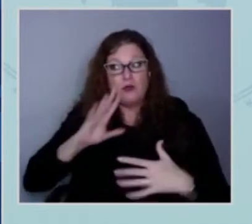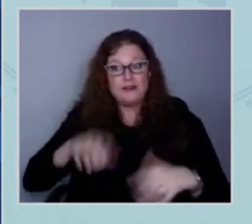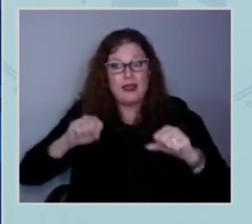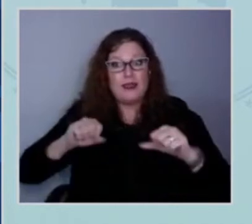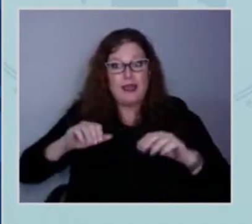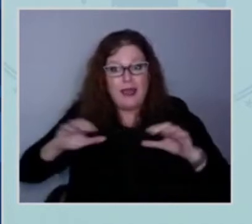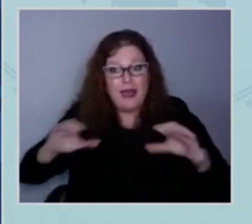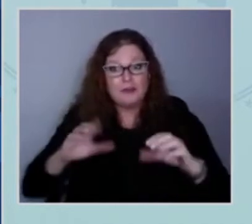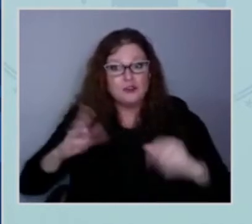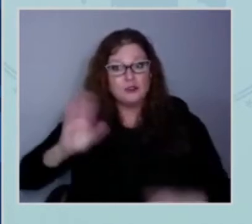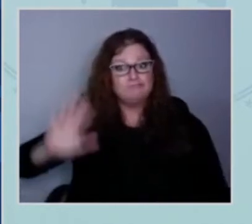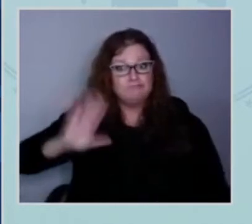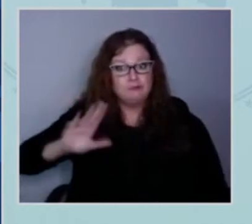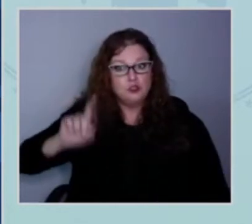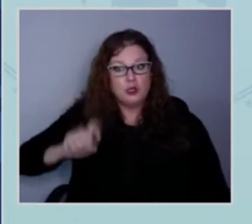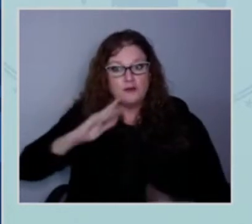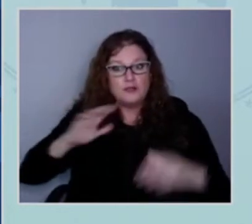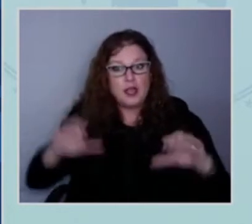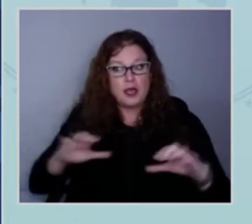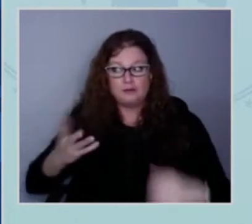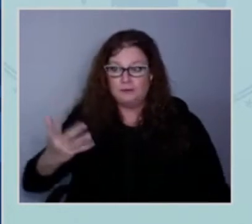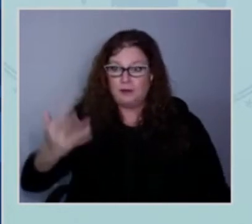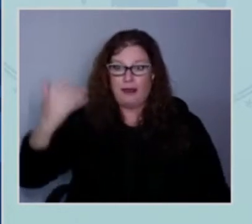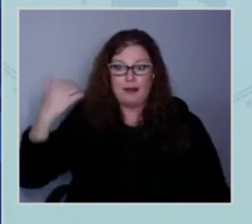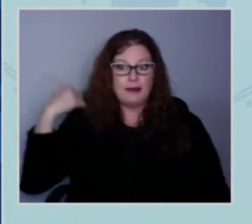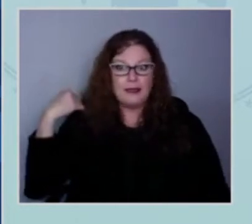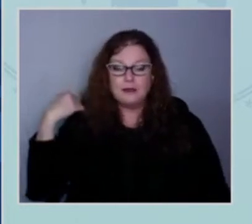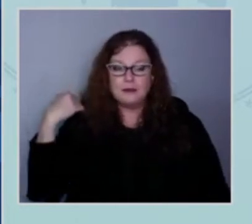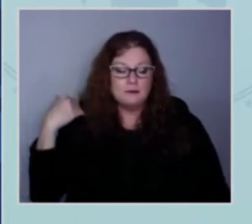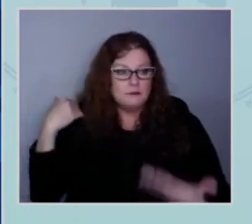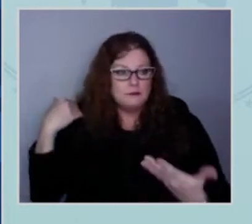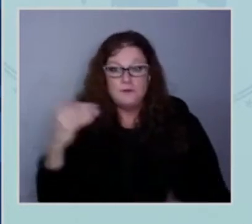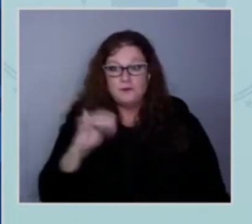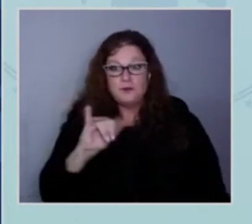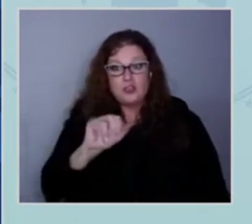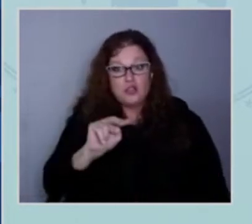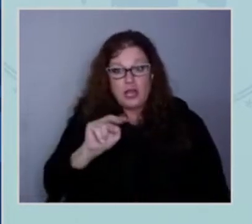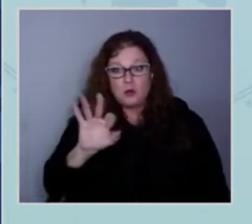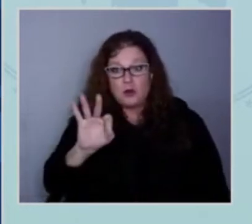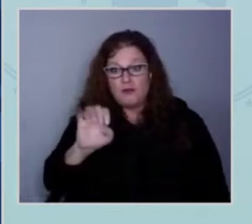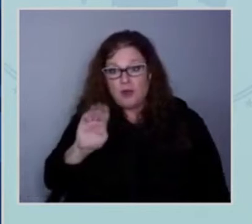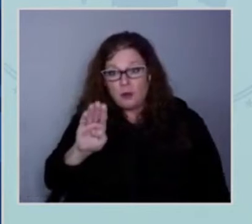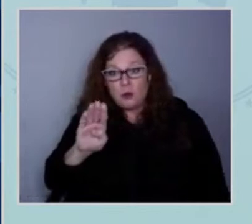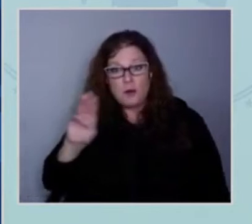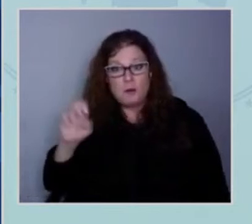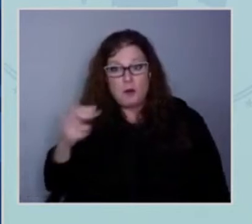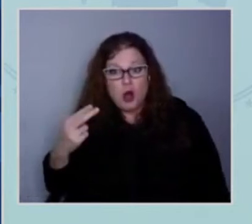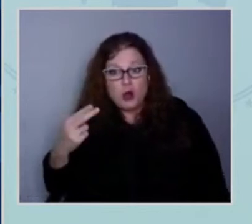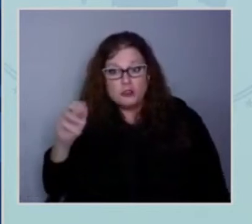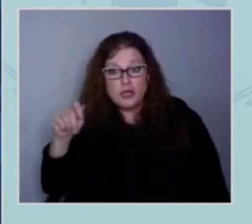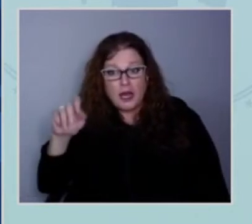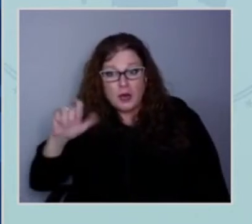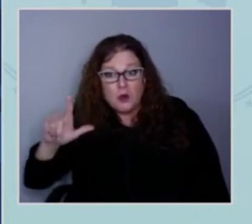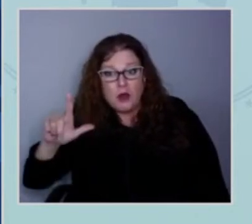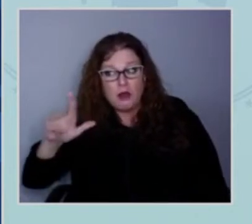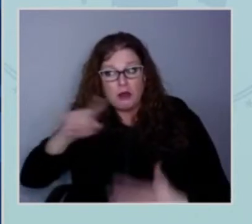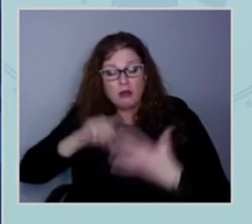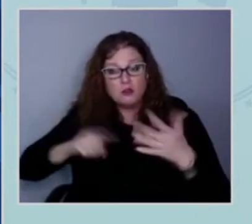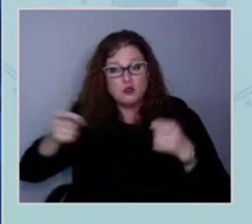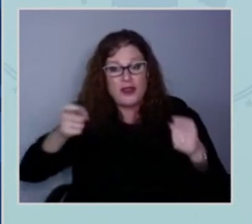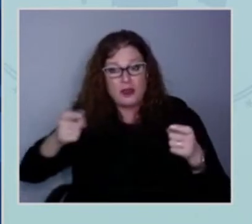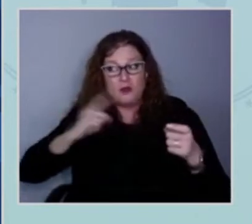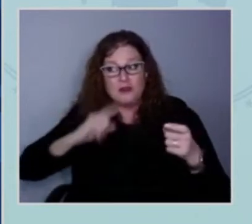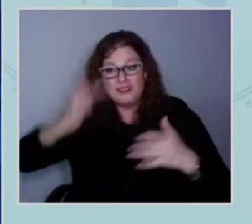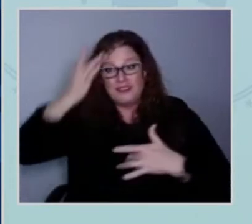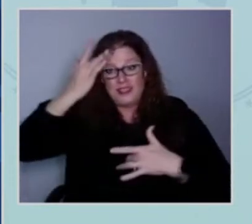with COVID to begin with. Had we taken the action we should have taken back in late